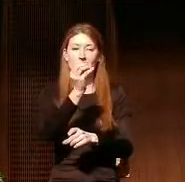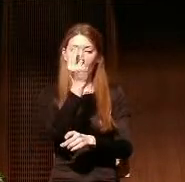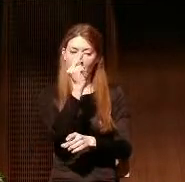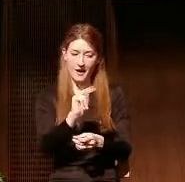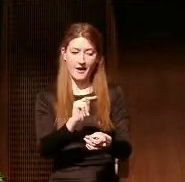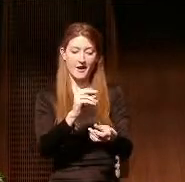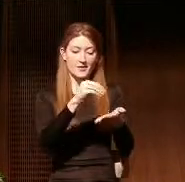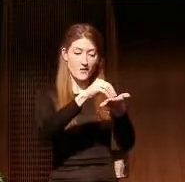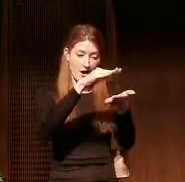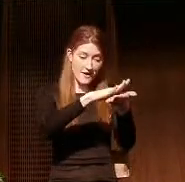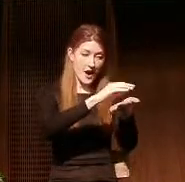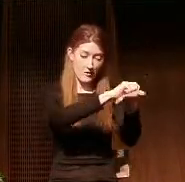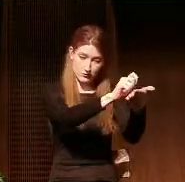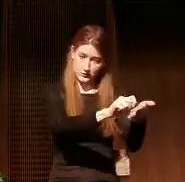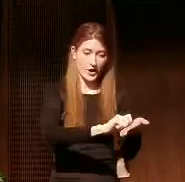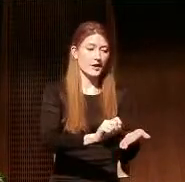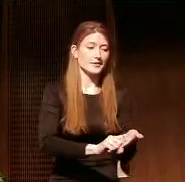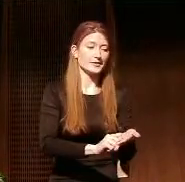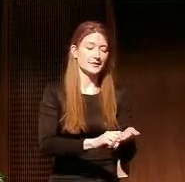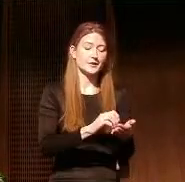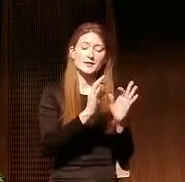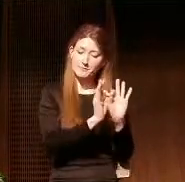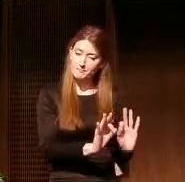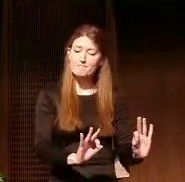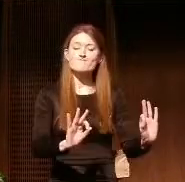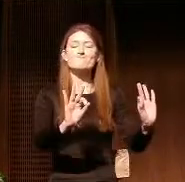be important.